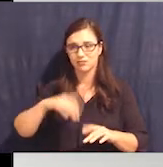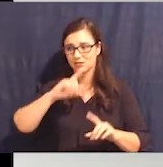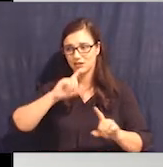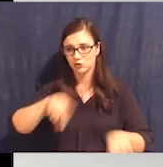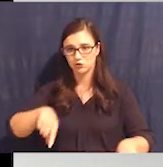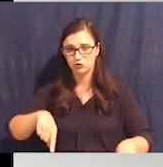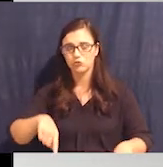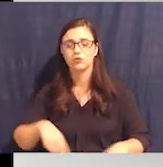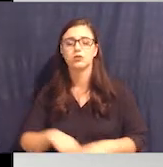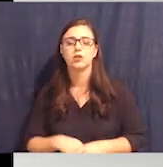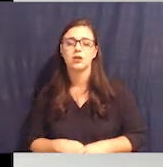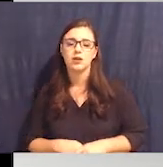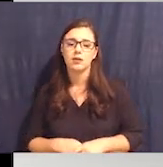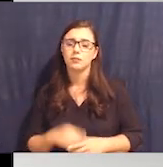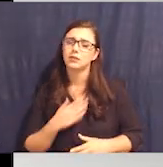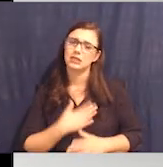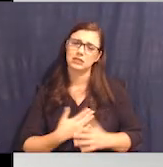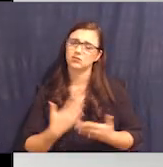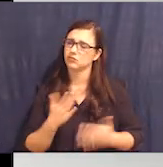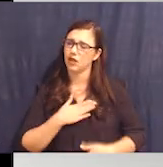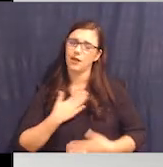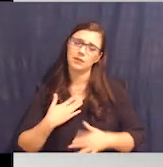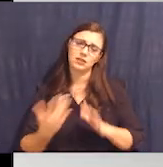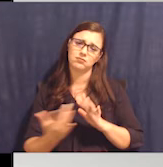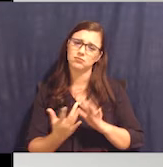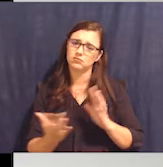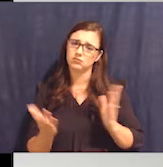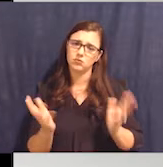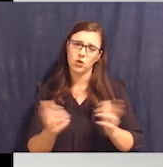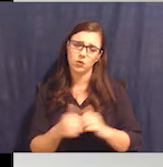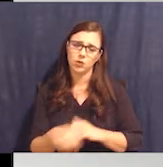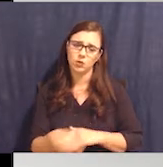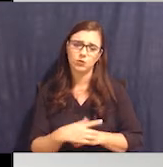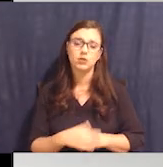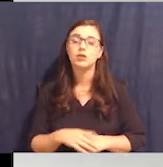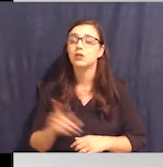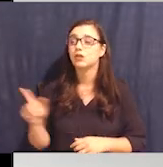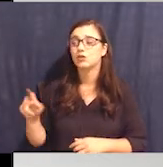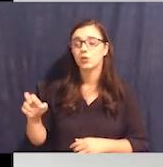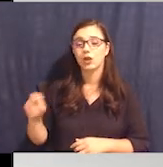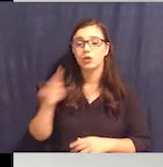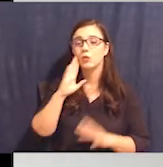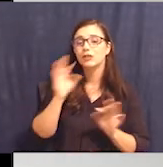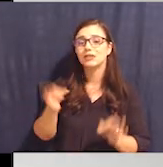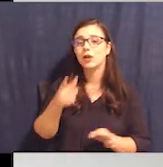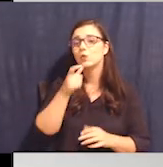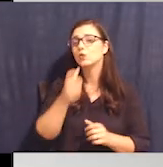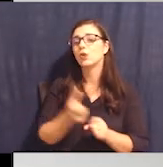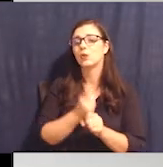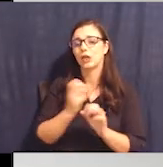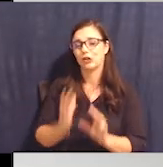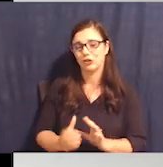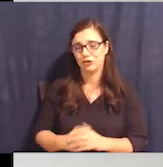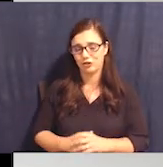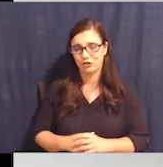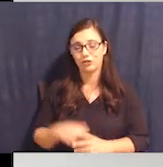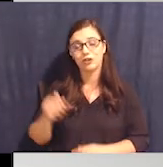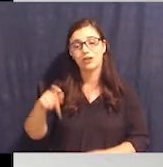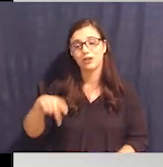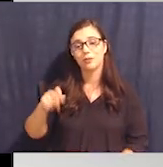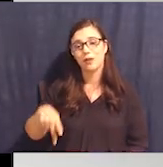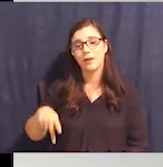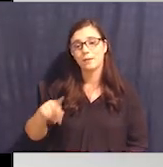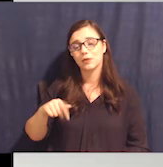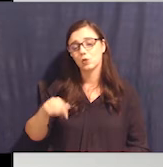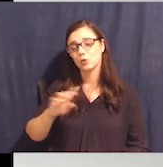haven't addressed here, I'd be pleased to talk to you if you have any questions. Karen will decide the winner,